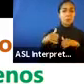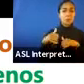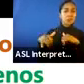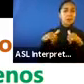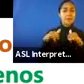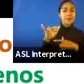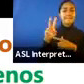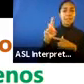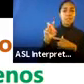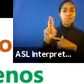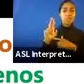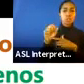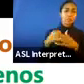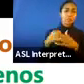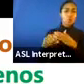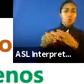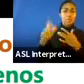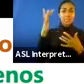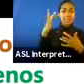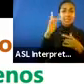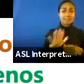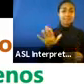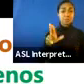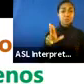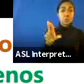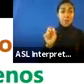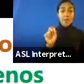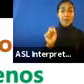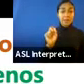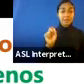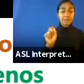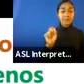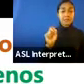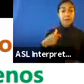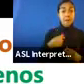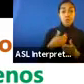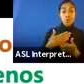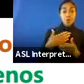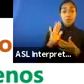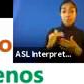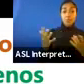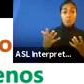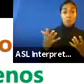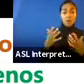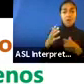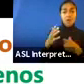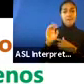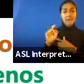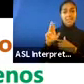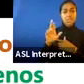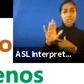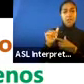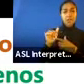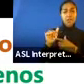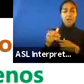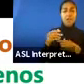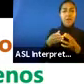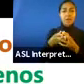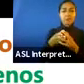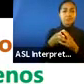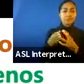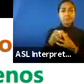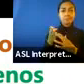US. I'm caused by a bacteria that passes through the salivary glands of my tiny